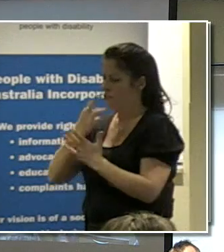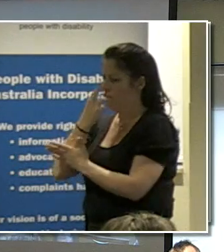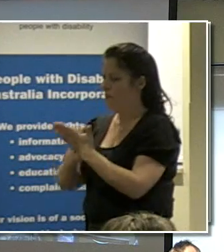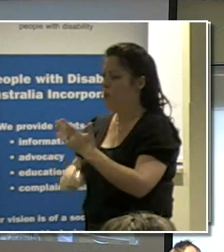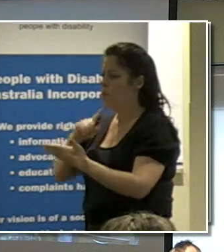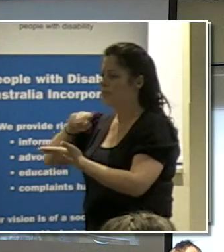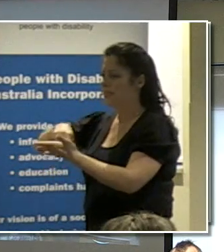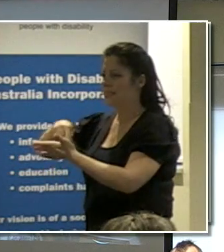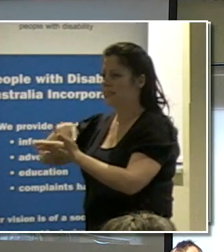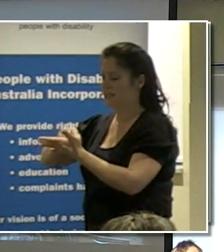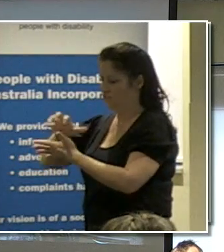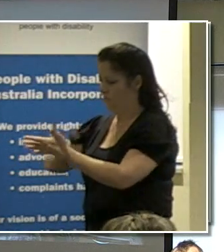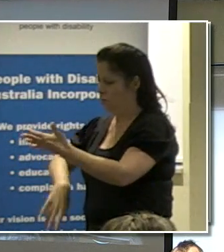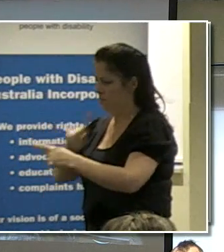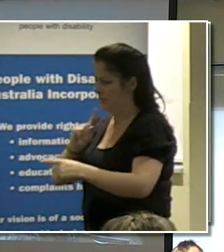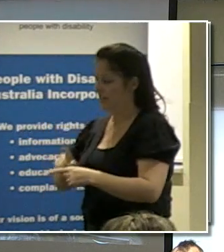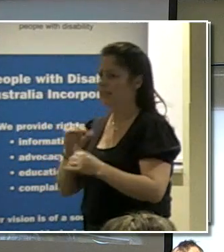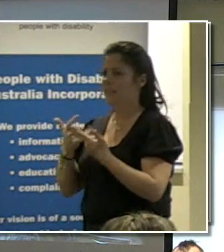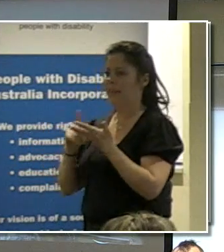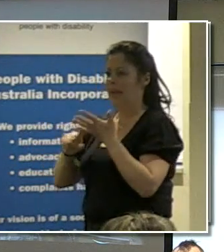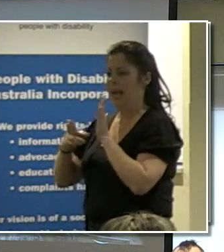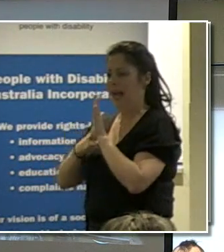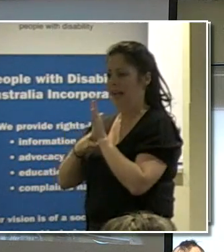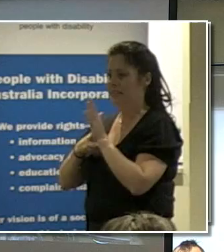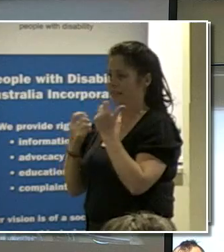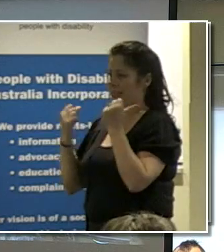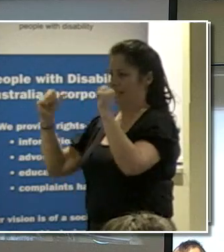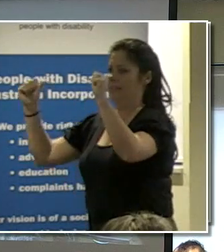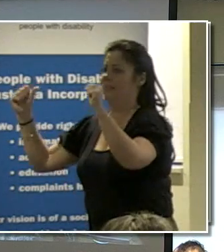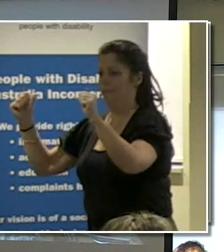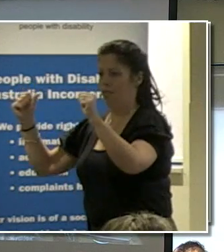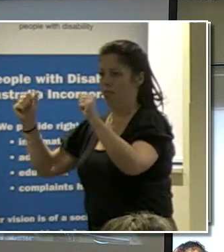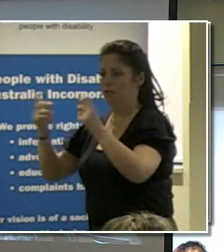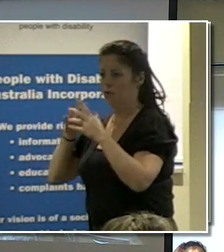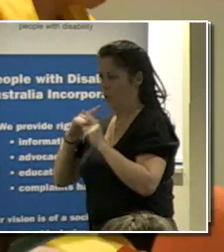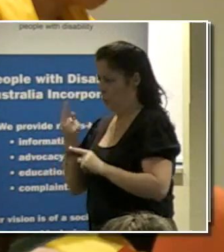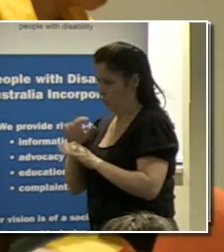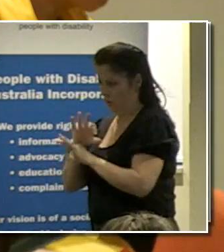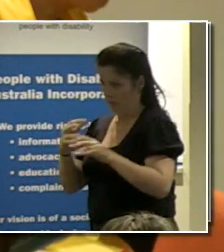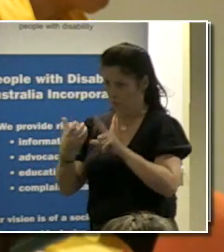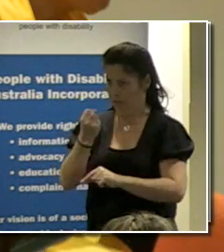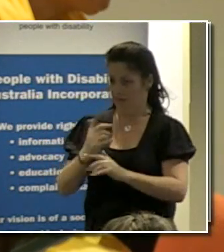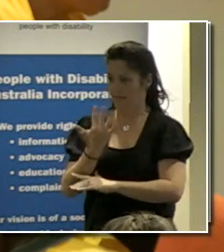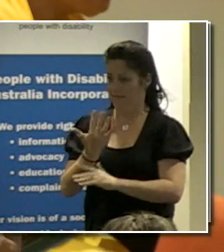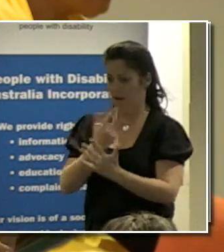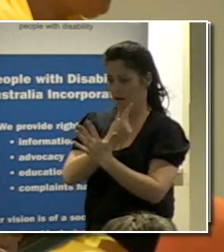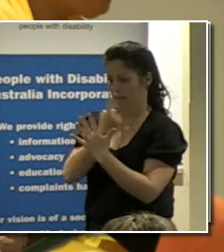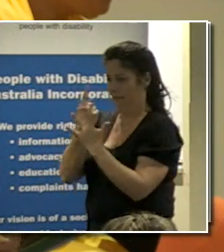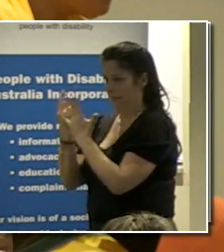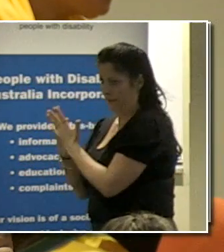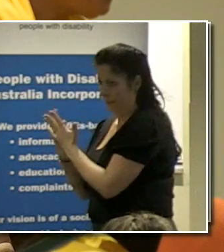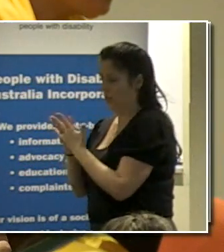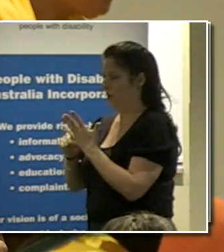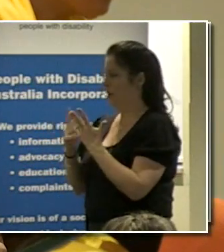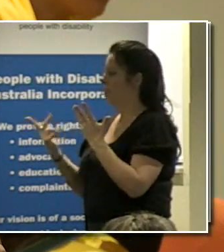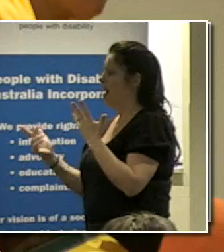that the unsuccessful candidates were excluded. Does that actually mean that if it was a preferential system